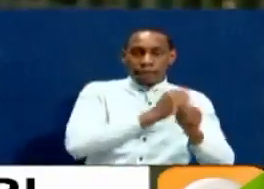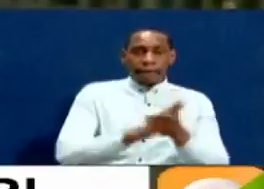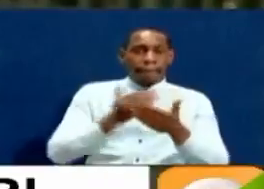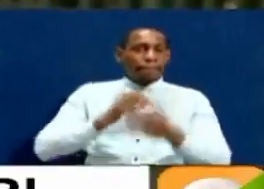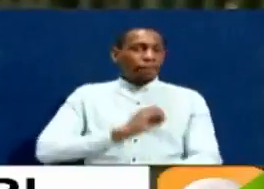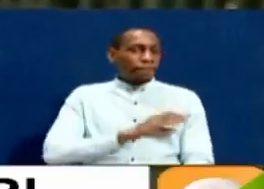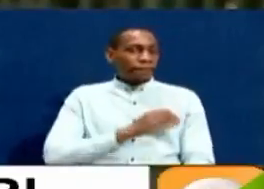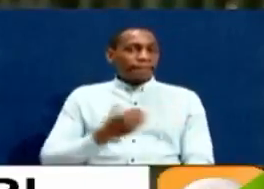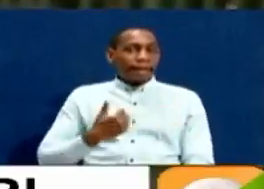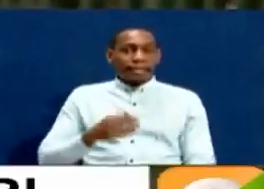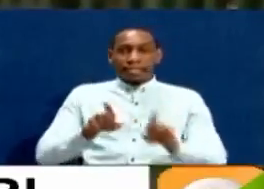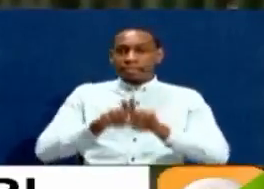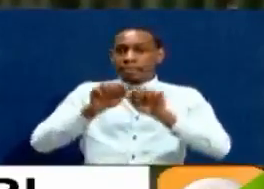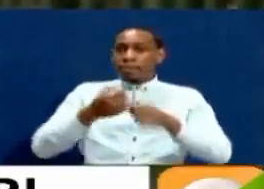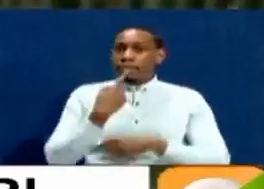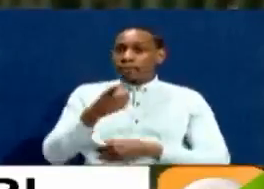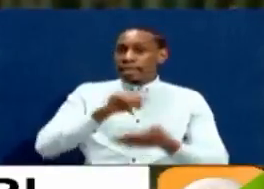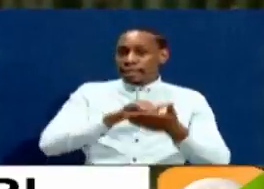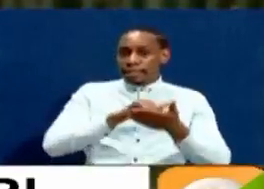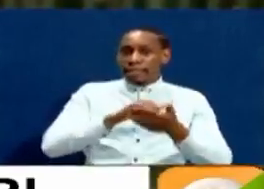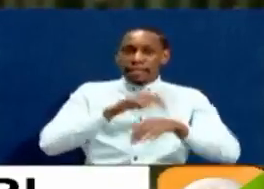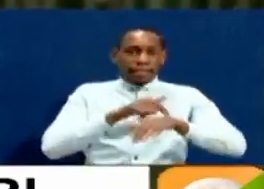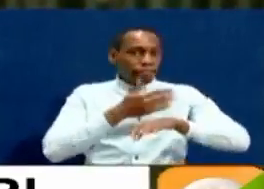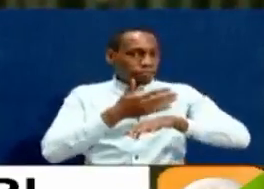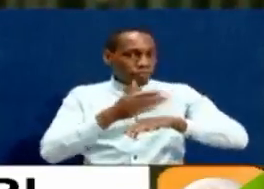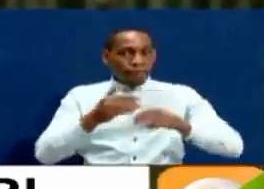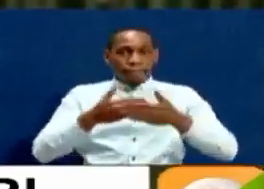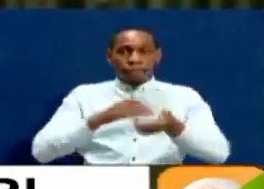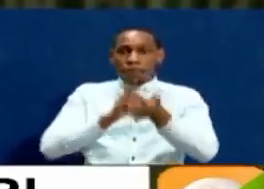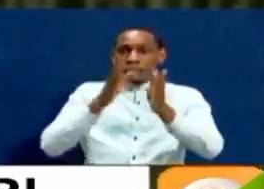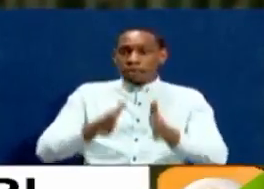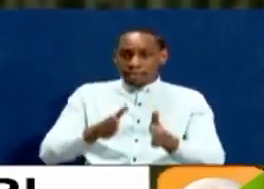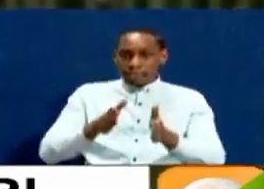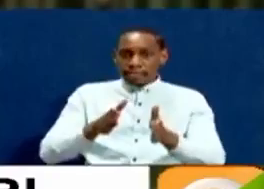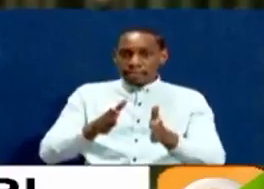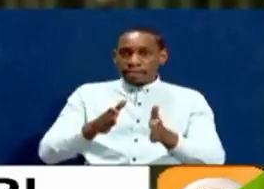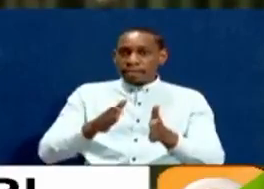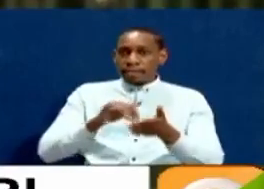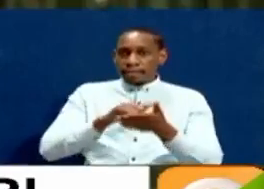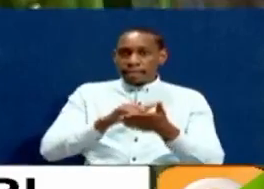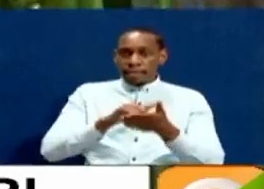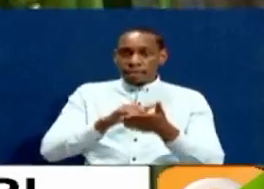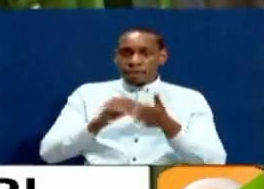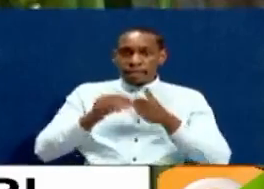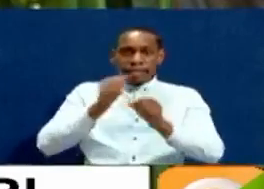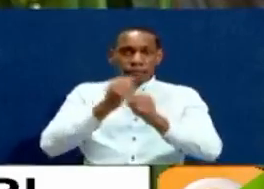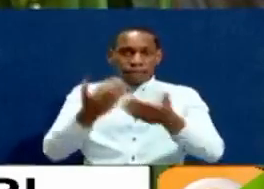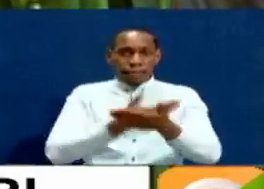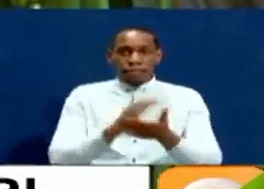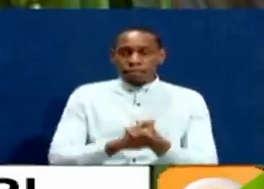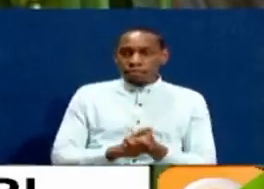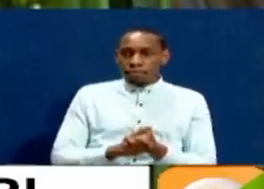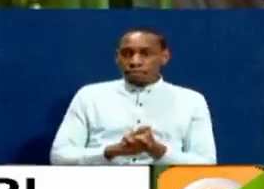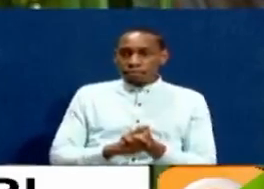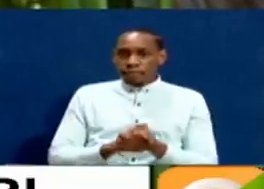fear and I can tell you it's taken a lot of time for doctors to actually say, okay, fine, let me go into the front line. This did not just